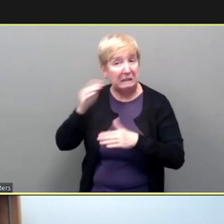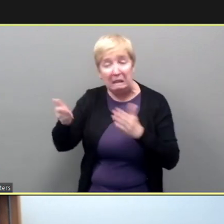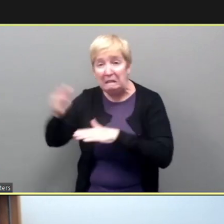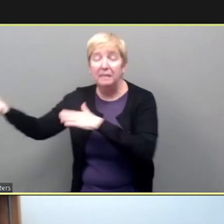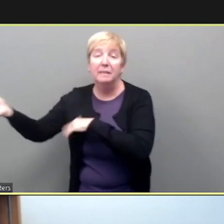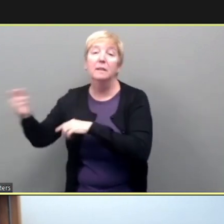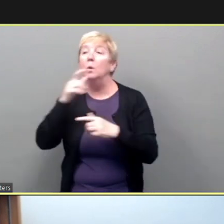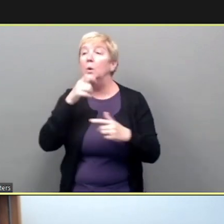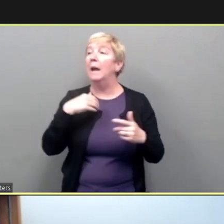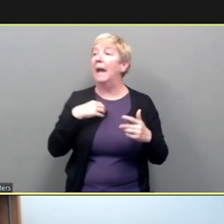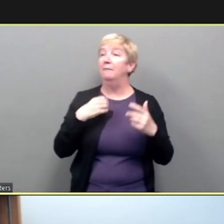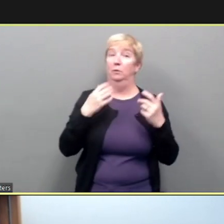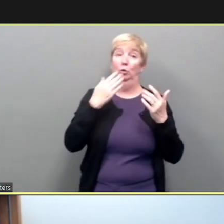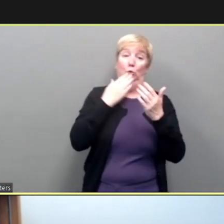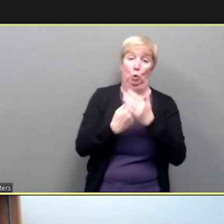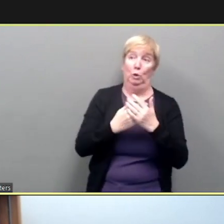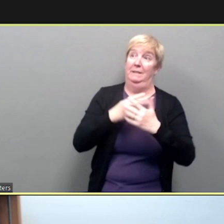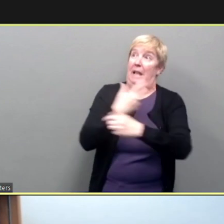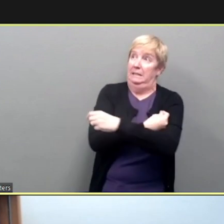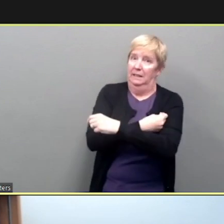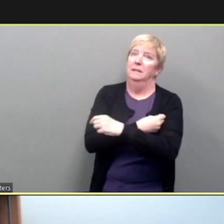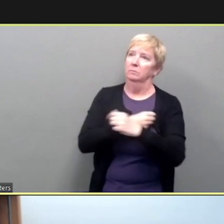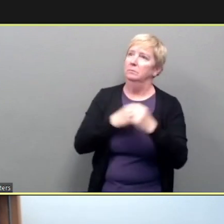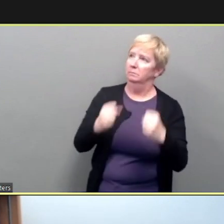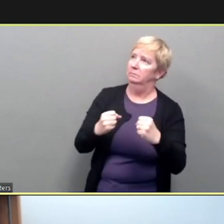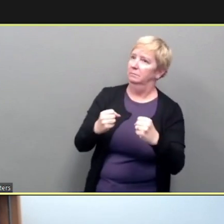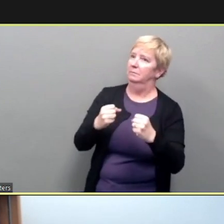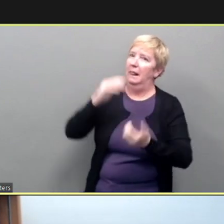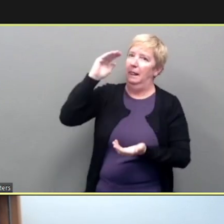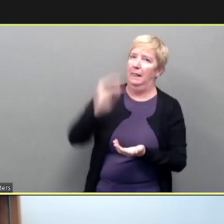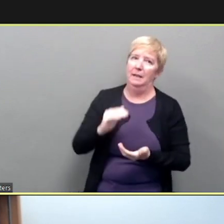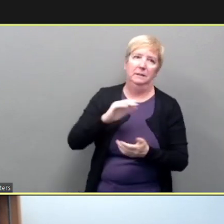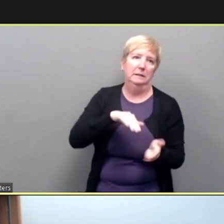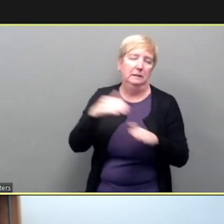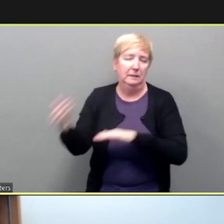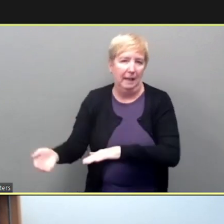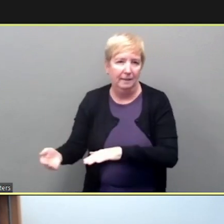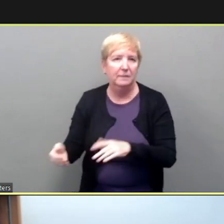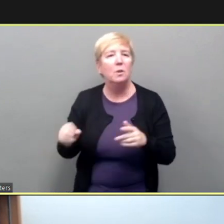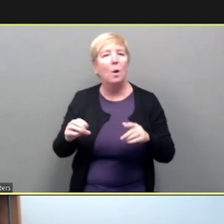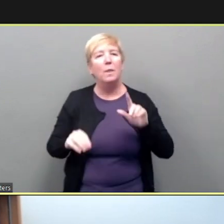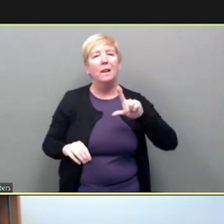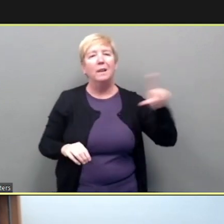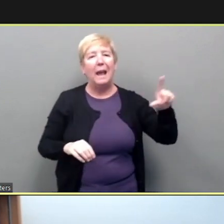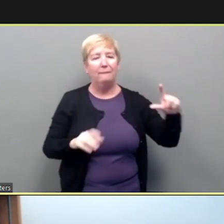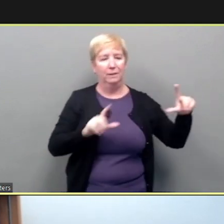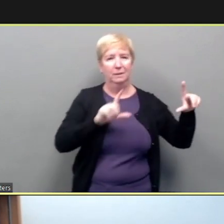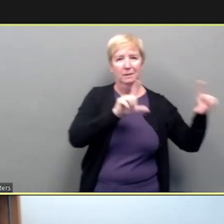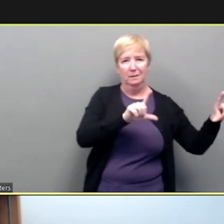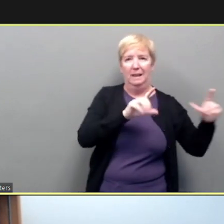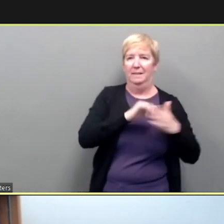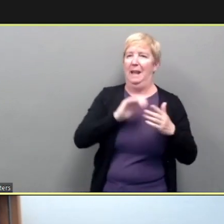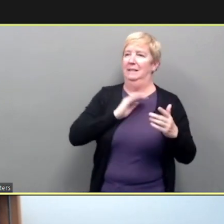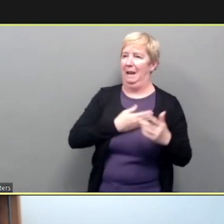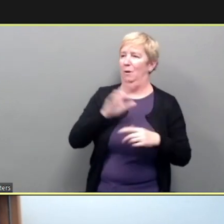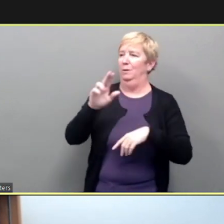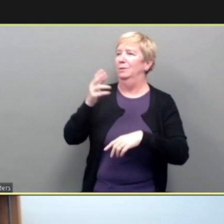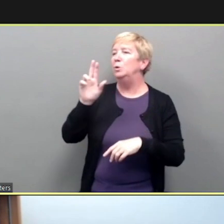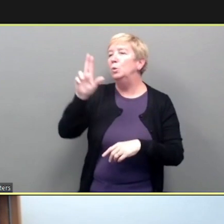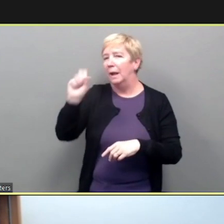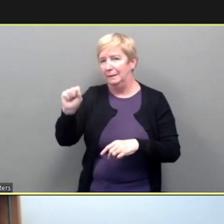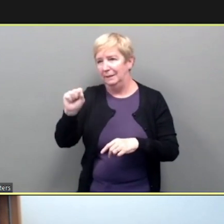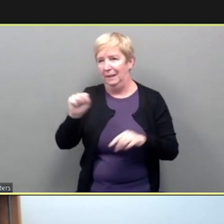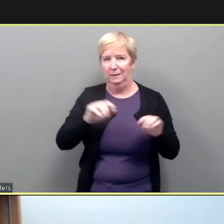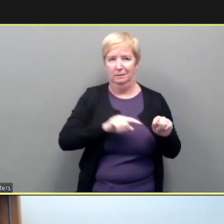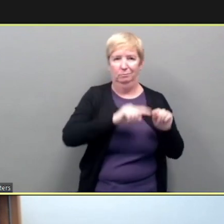the graph on the left-hand side is our national trend. So this is our current 7-day moving average of